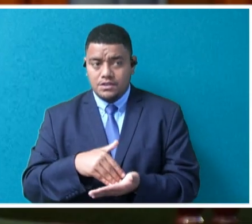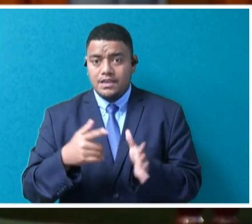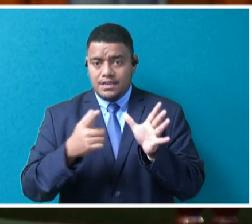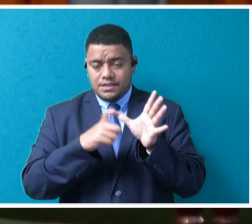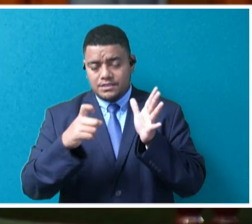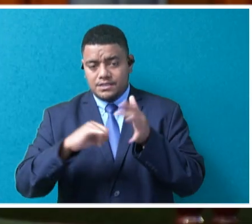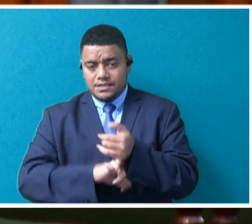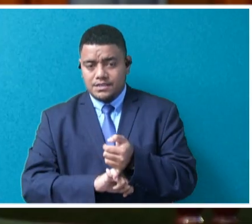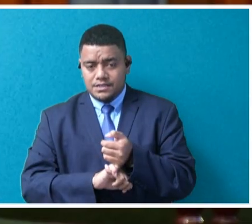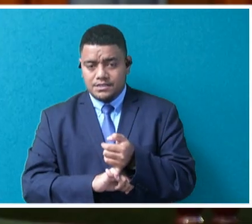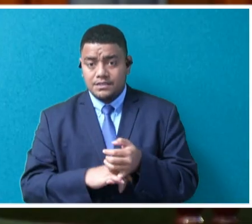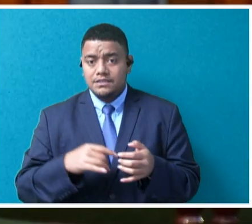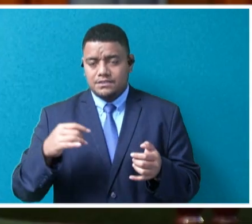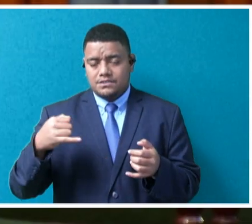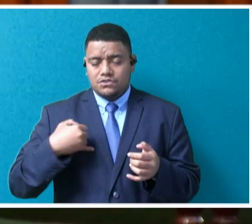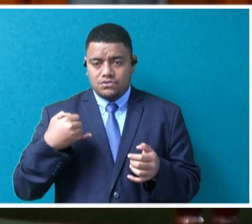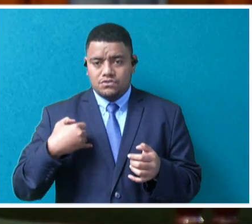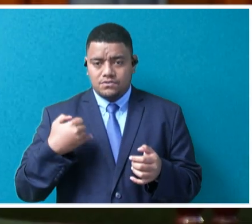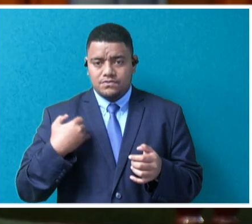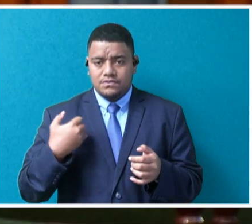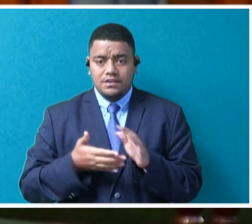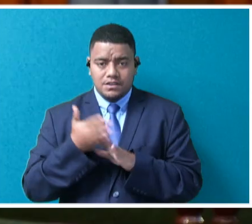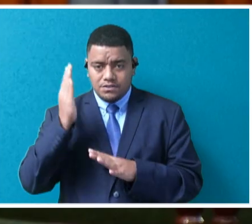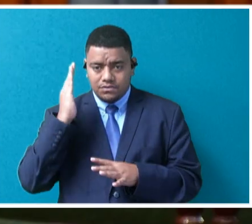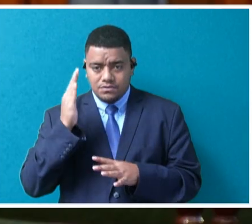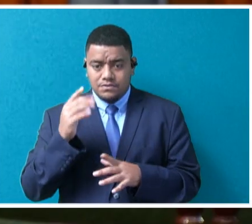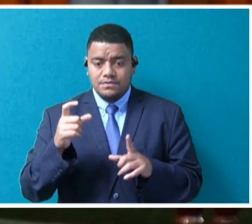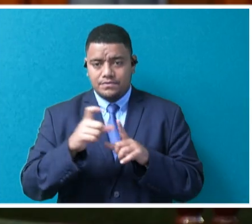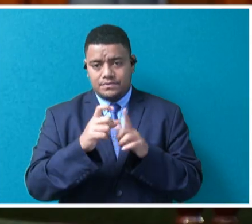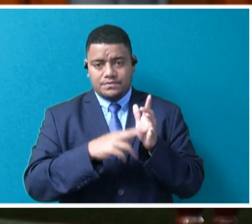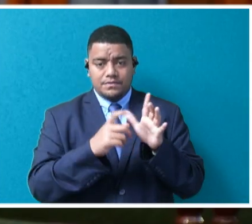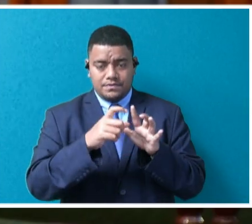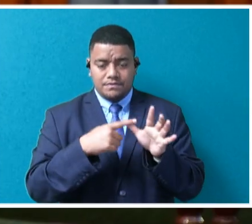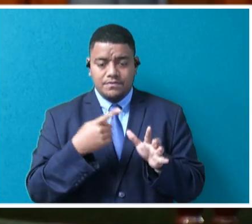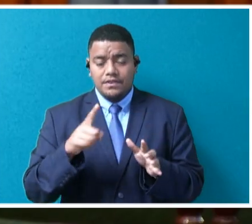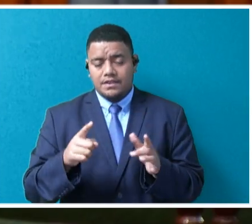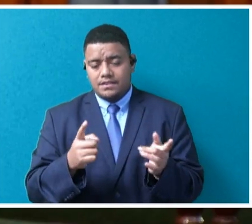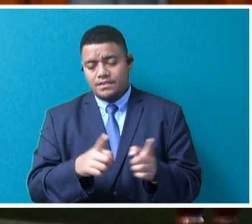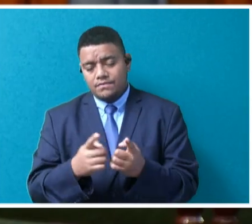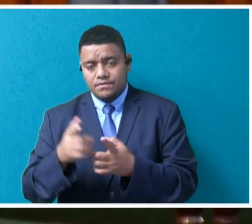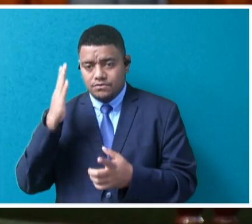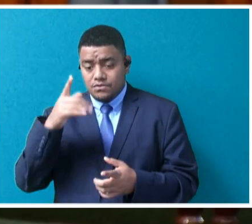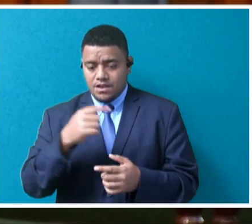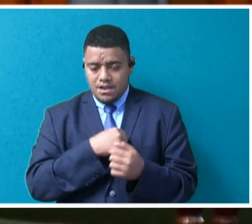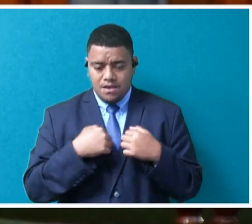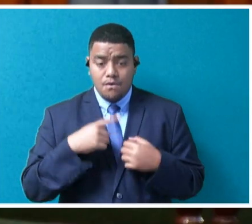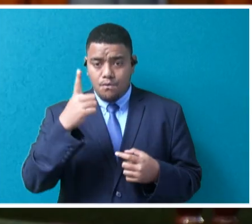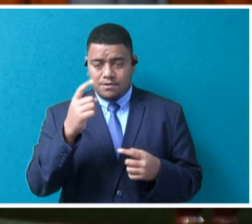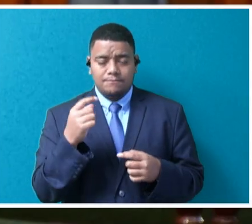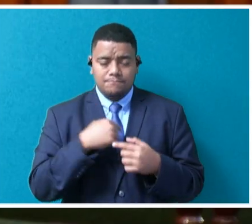ACS, St. Joseph Secondaries, DAB Girls, and Valentine Memorial School. This is our one